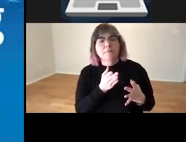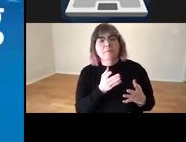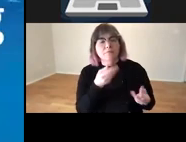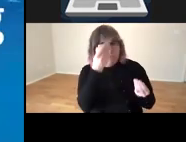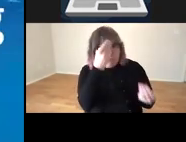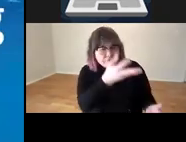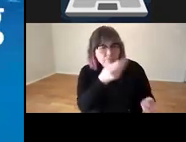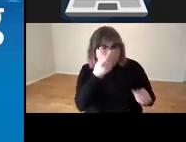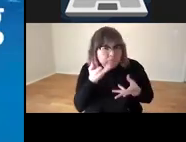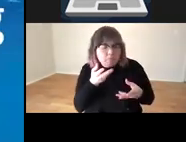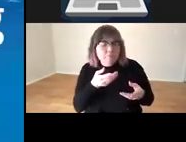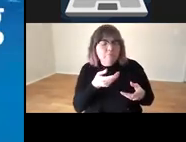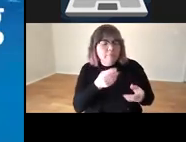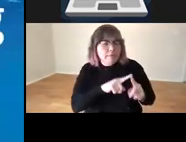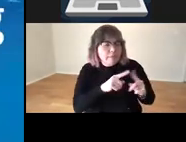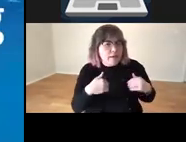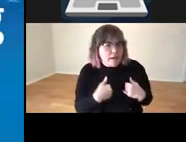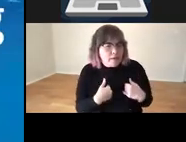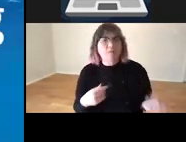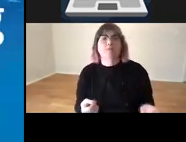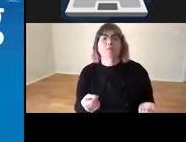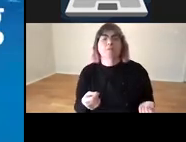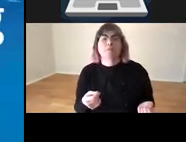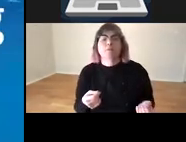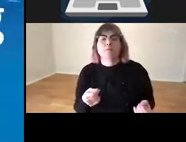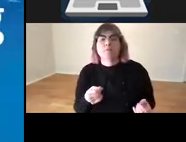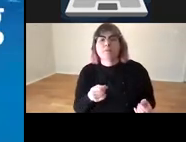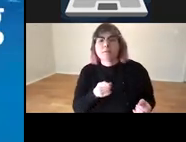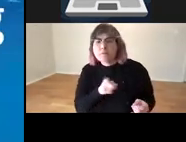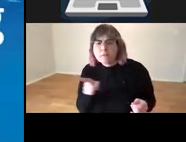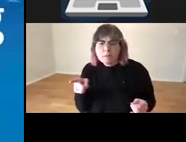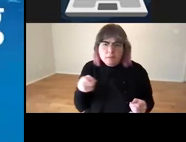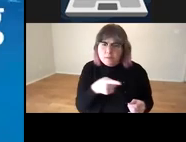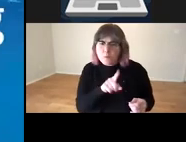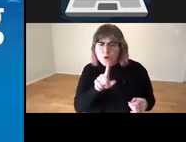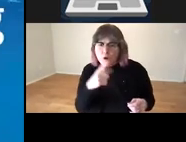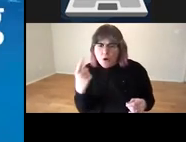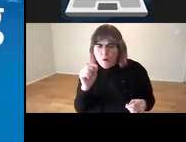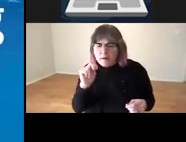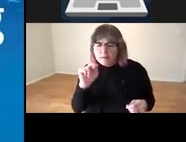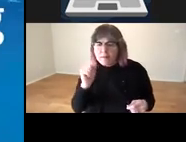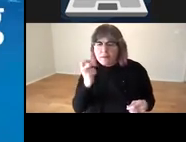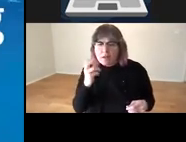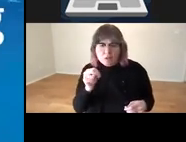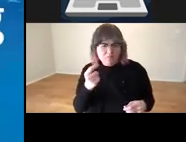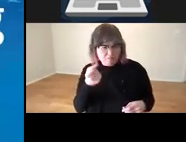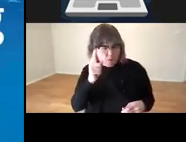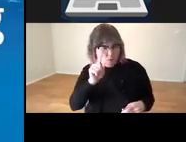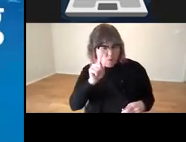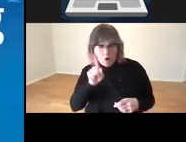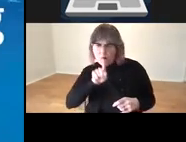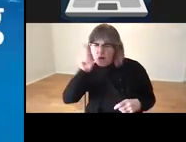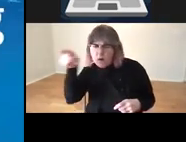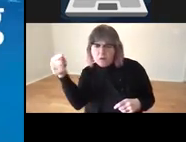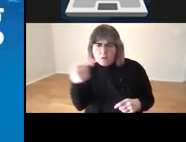information between individuals. They rely on sound for navigation, so navigating in the marine environment and understanding where to go and